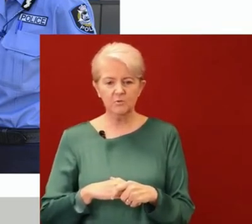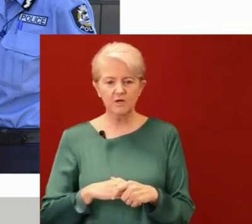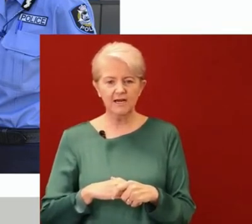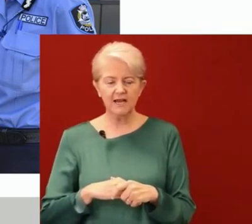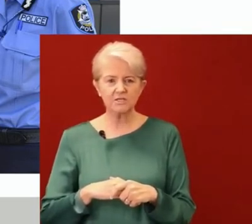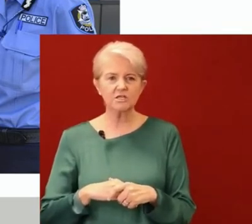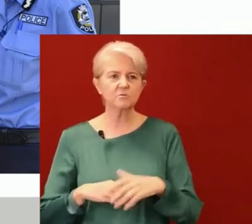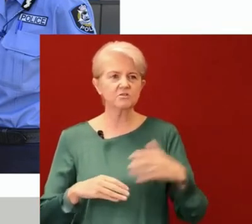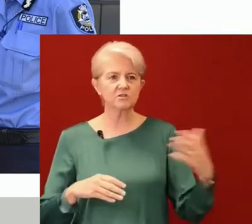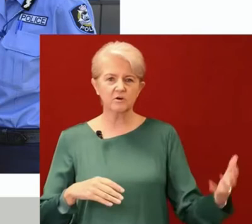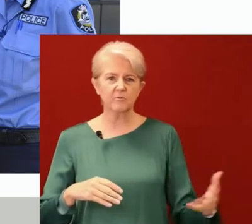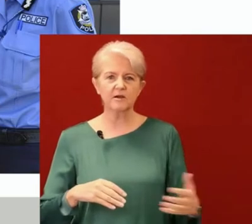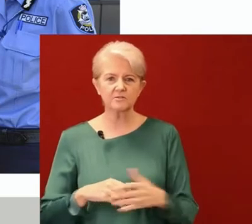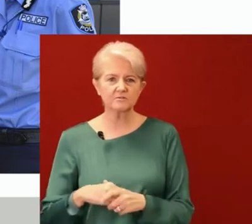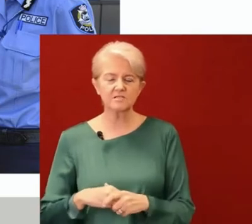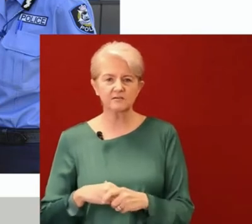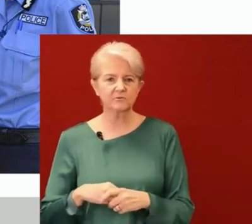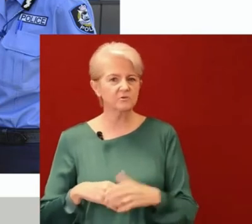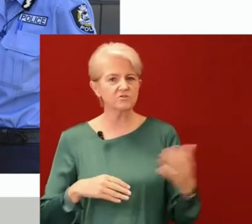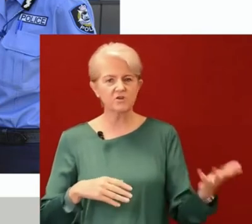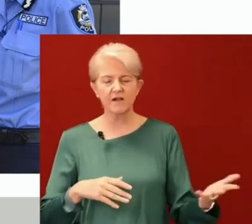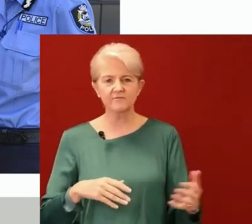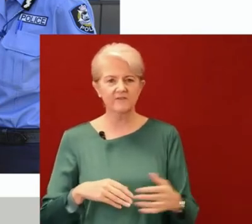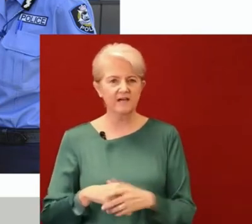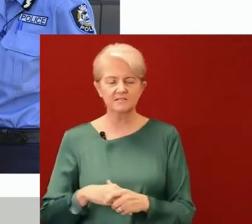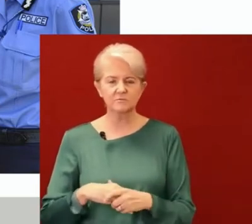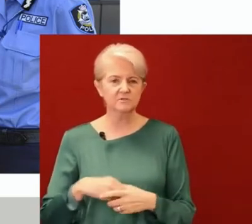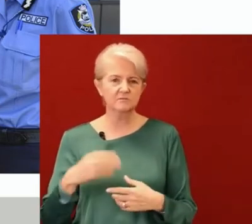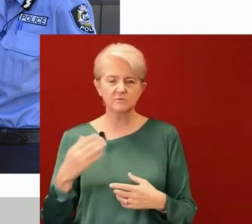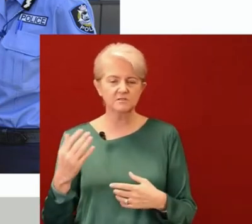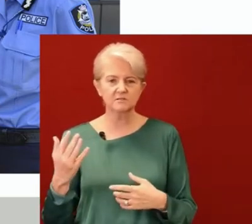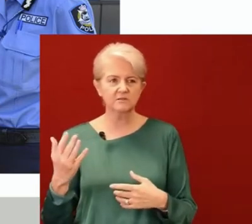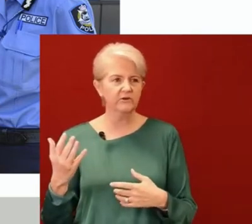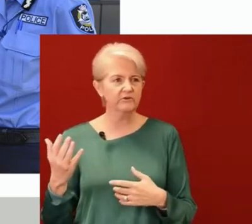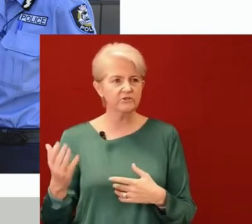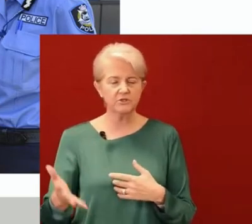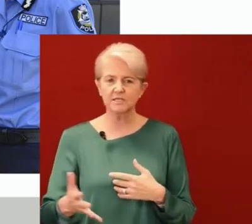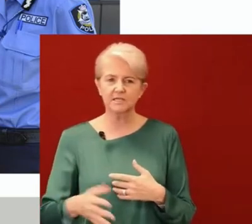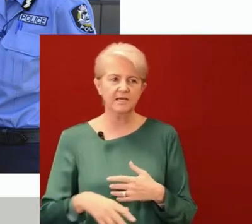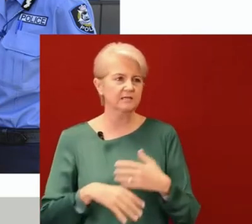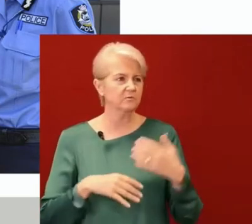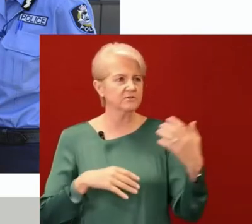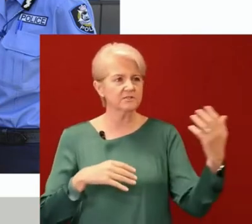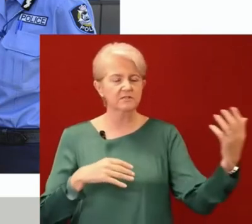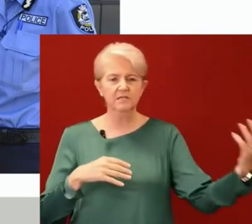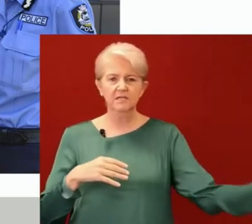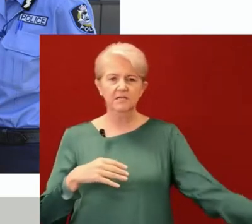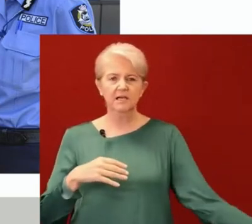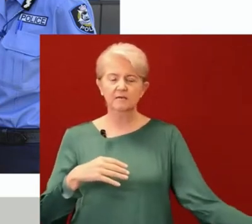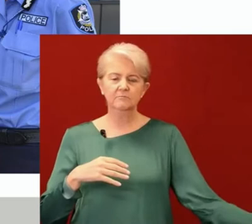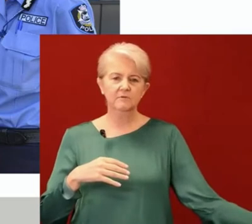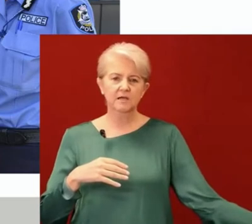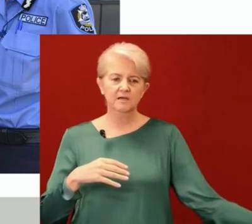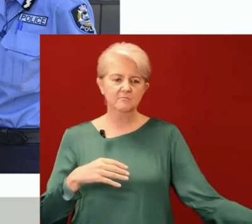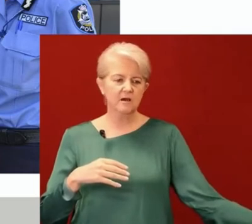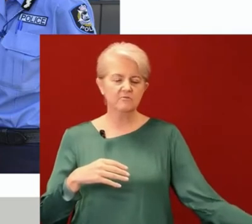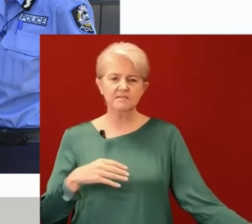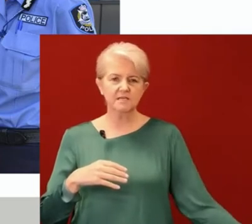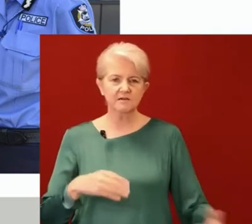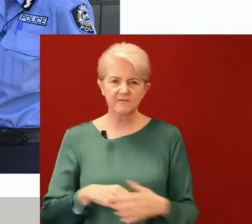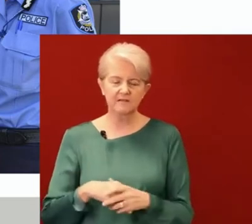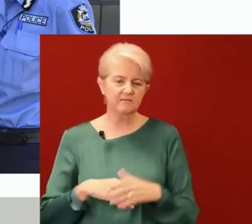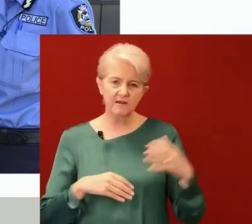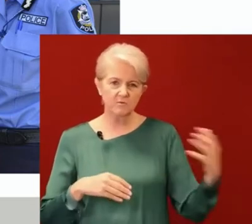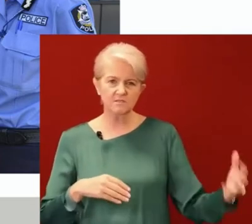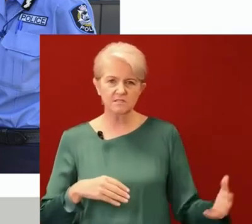But you know what? It actually wasn't the operational stuff. It wasn't driving fast. It wasn't, you know, shooting a gun. It wasn't